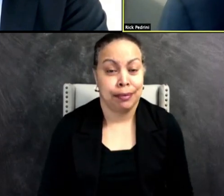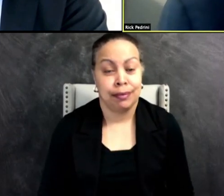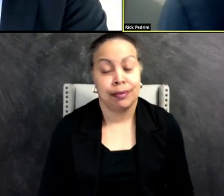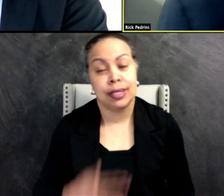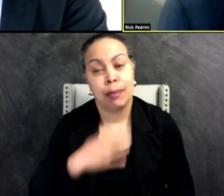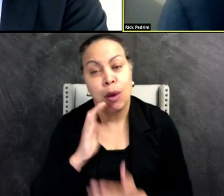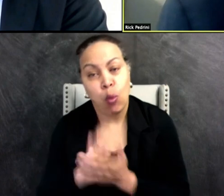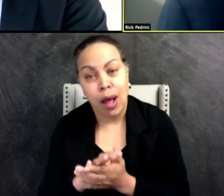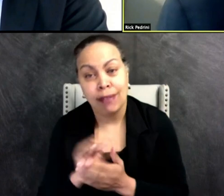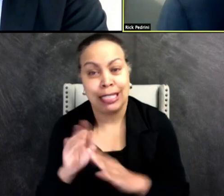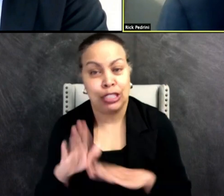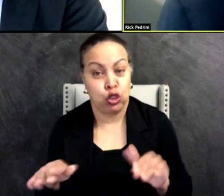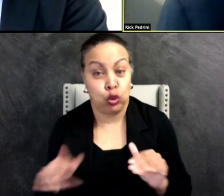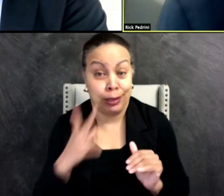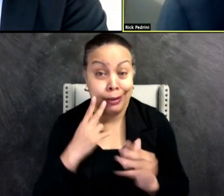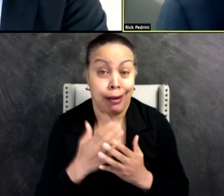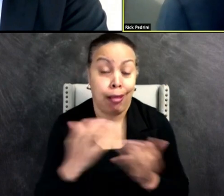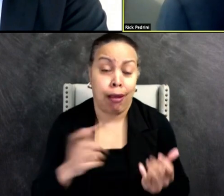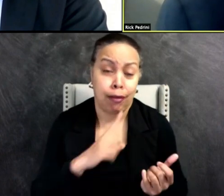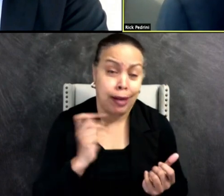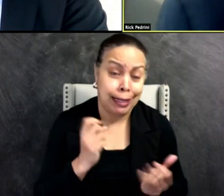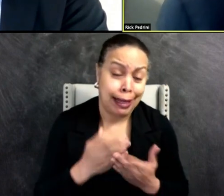and my children have seen a lot of ugly things.